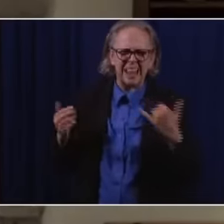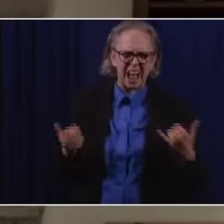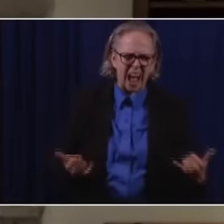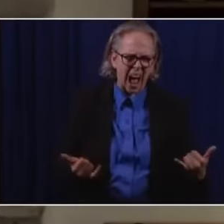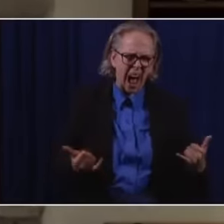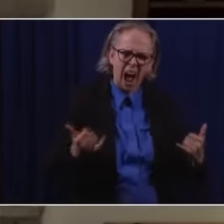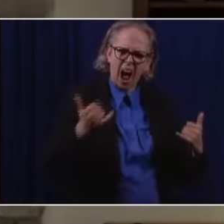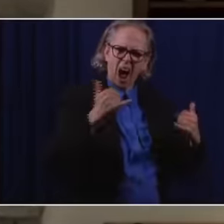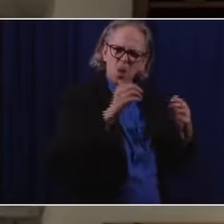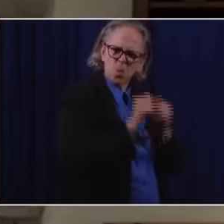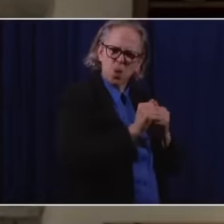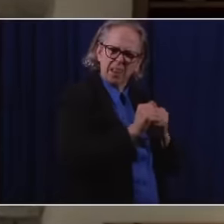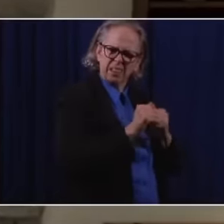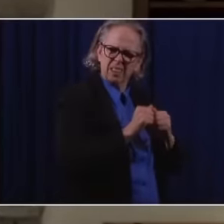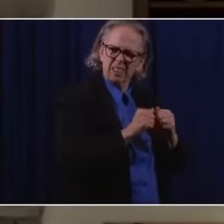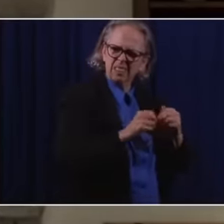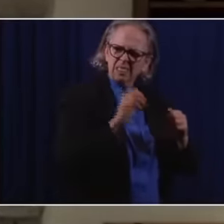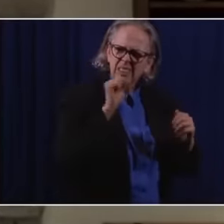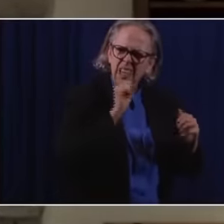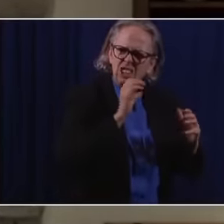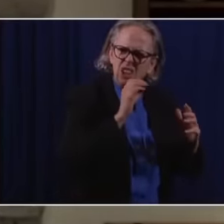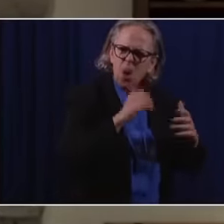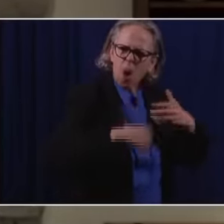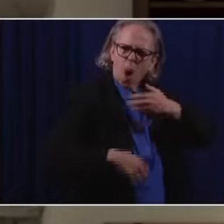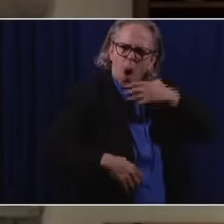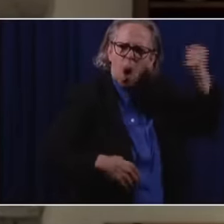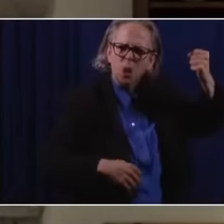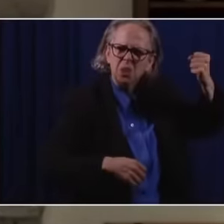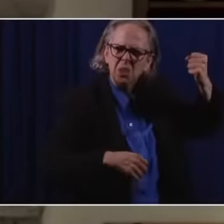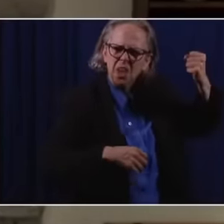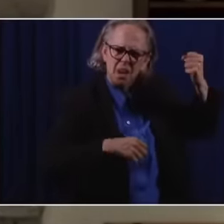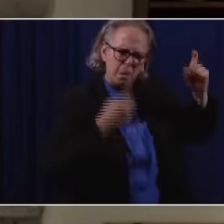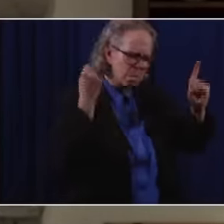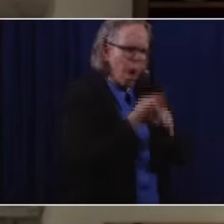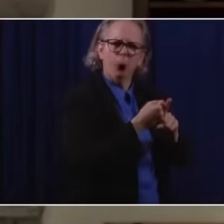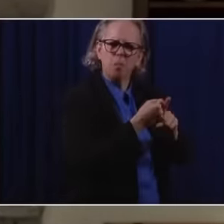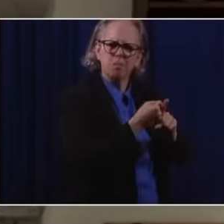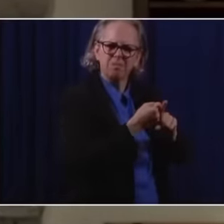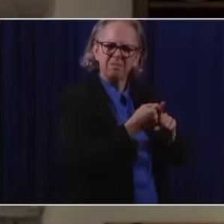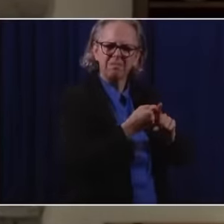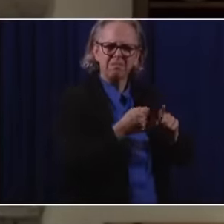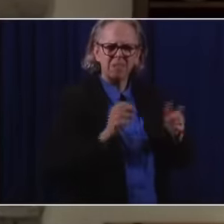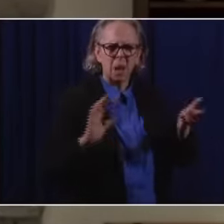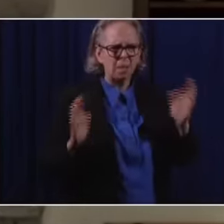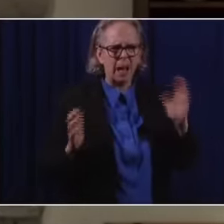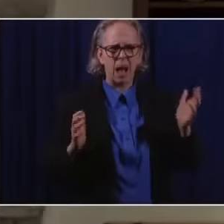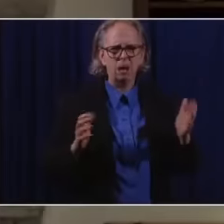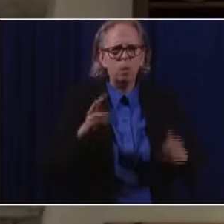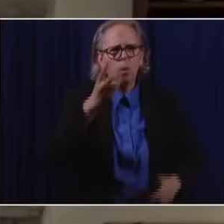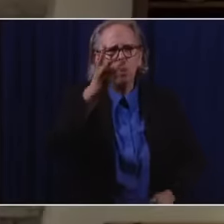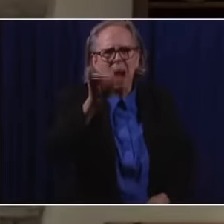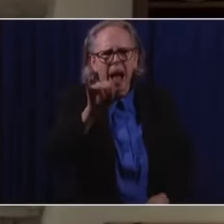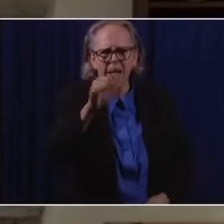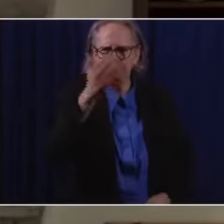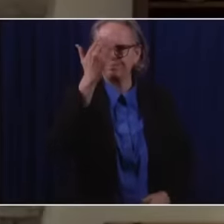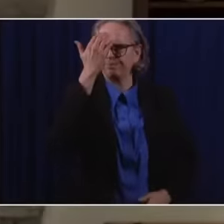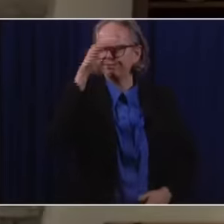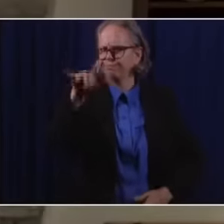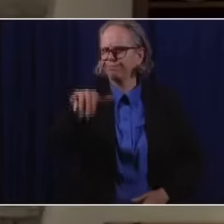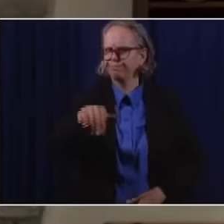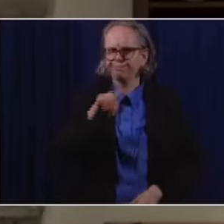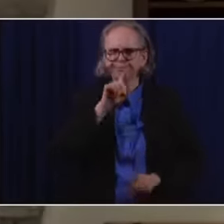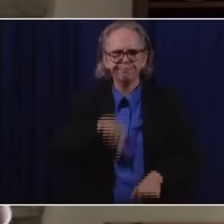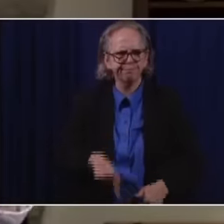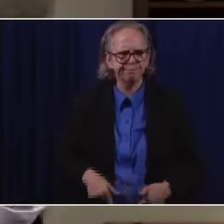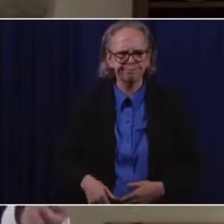front of me, but these numbers are creeping up. And so, what we are assuming, but don't really know, we're assuming